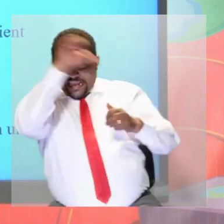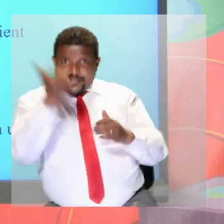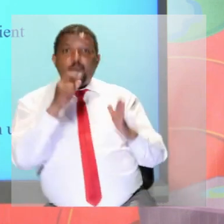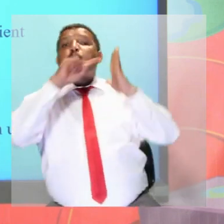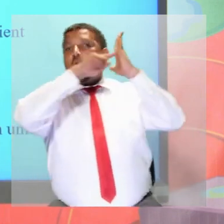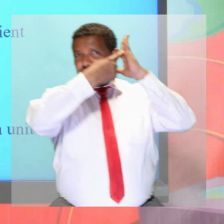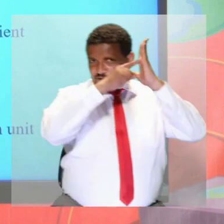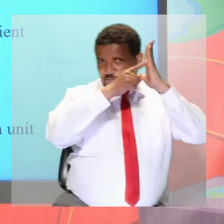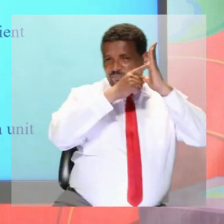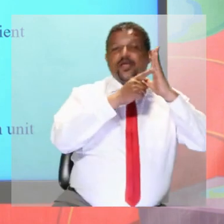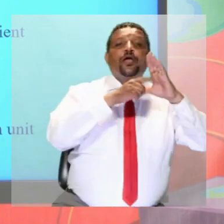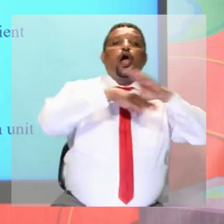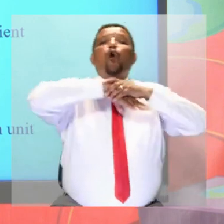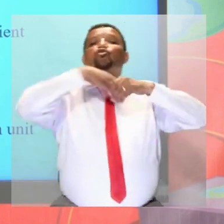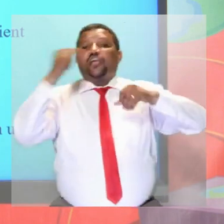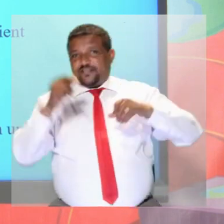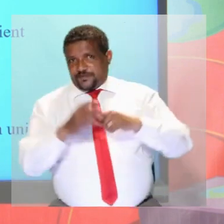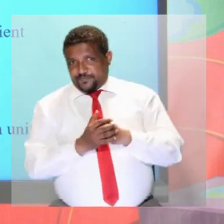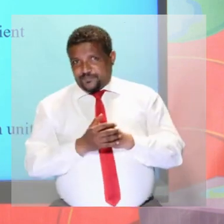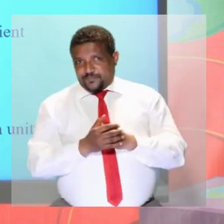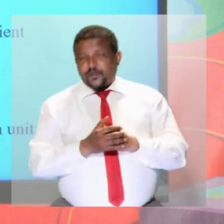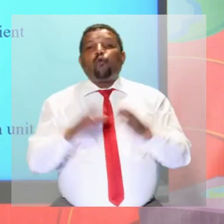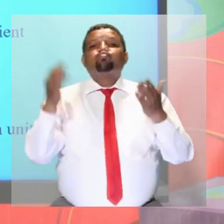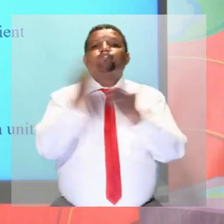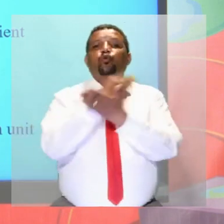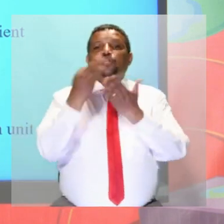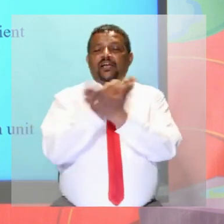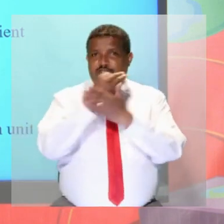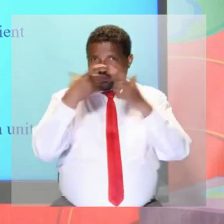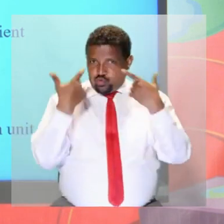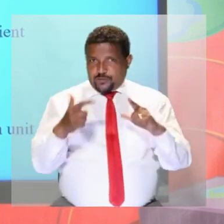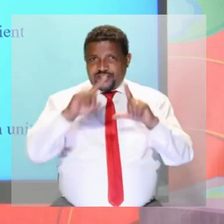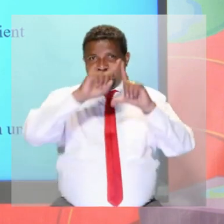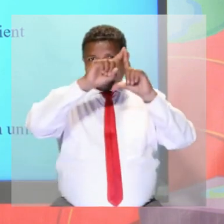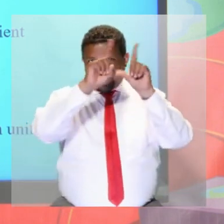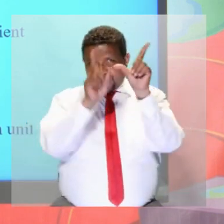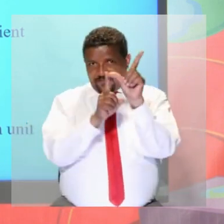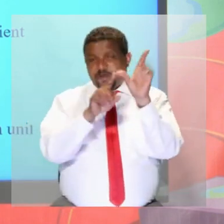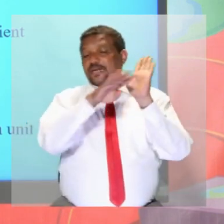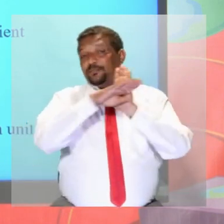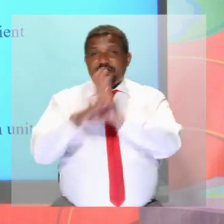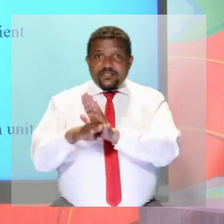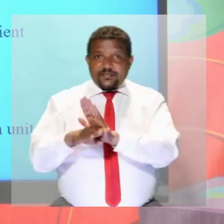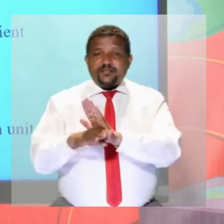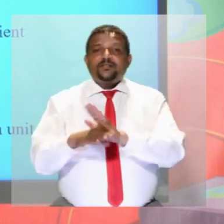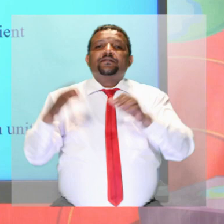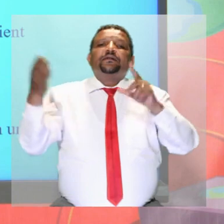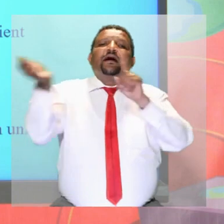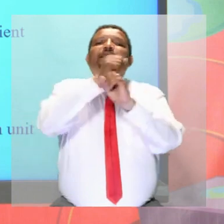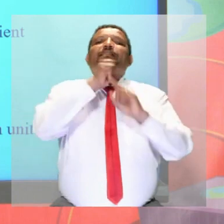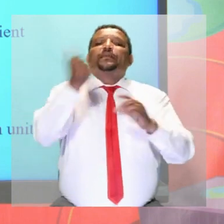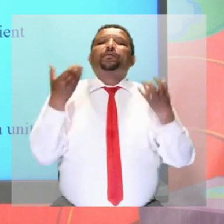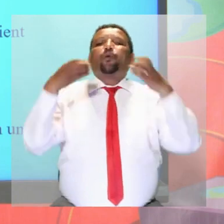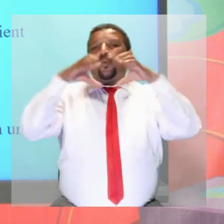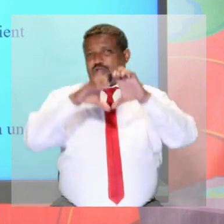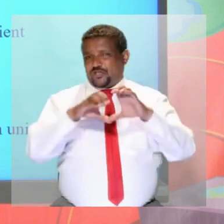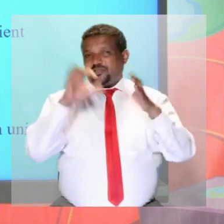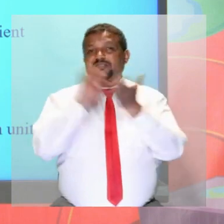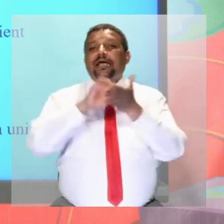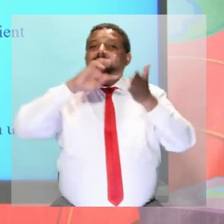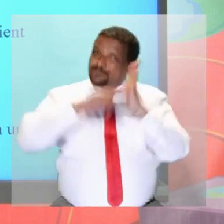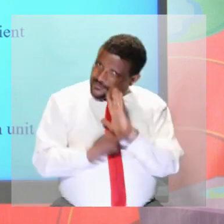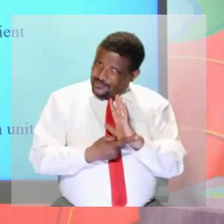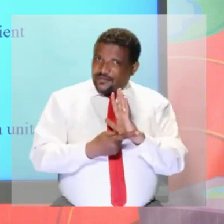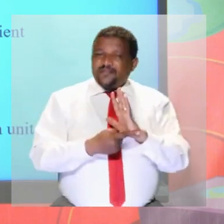Any point outside the production possibility curve represents unattainable combination. That means